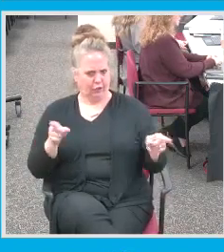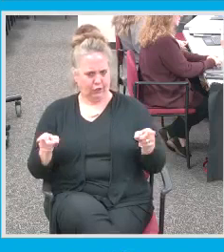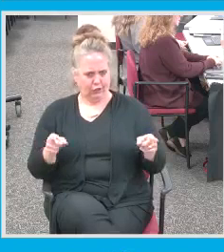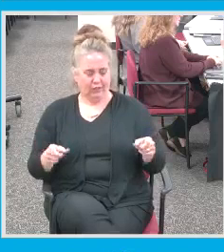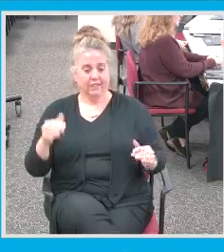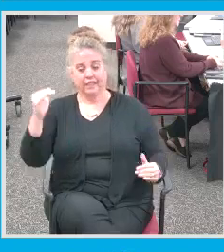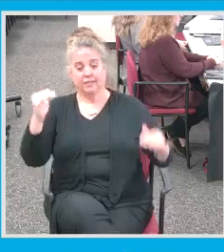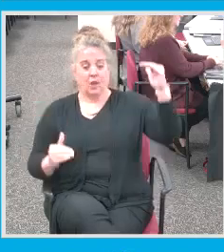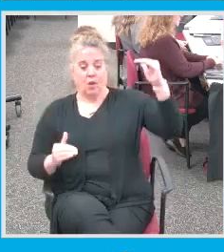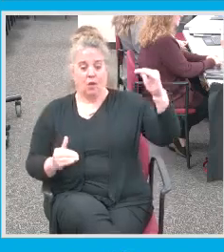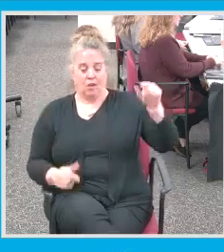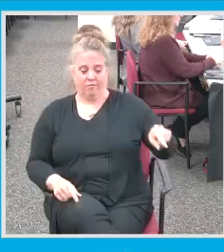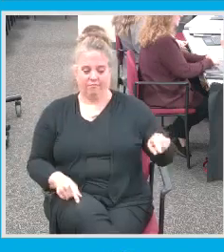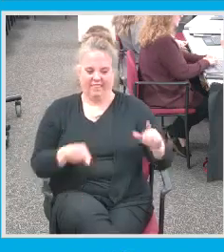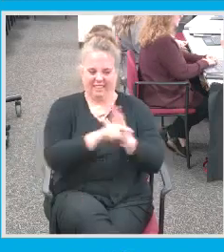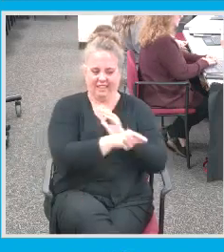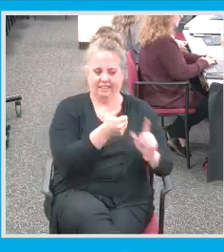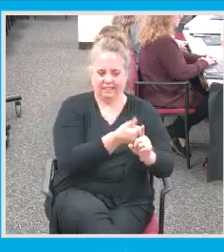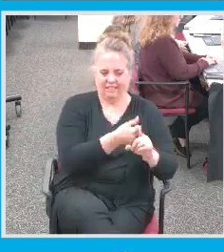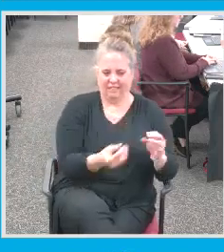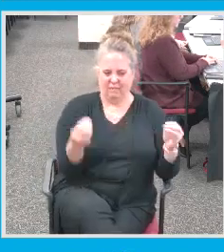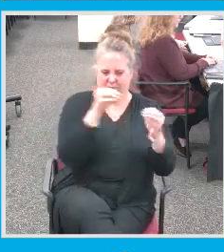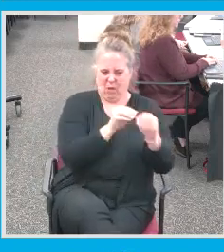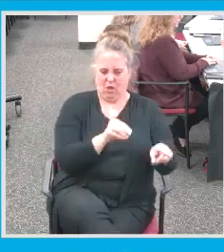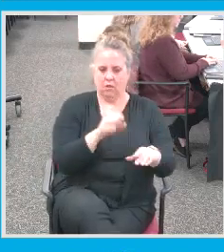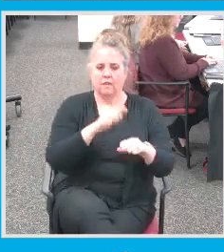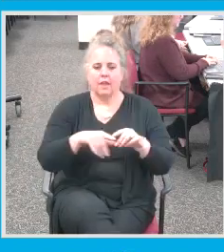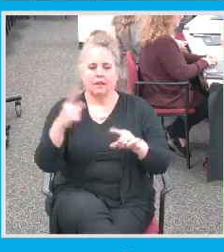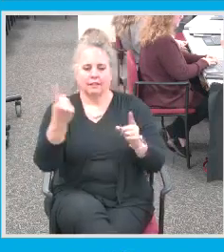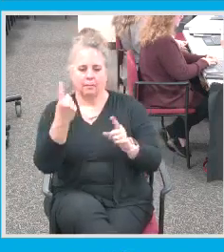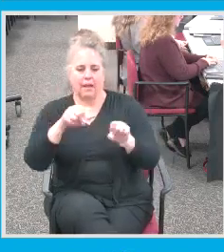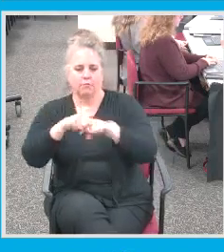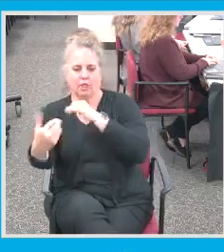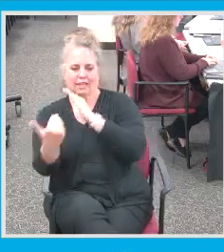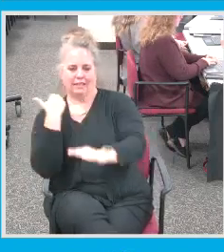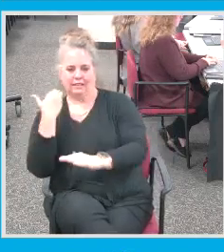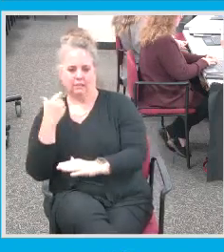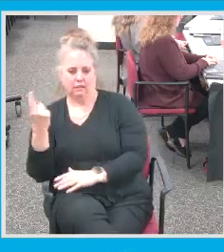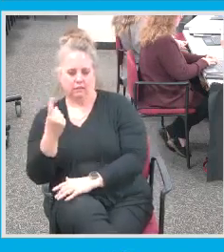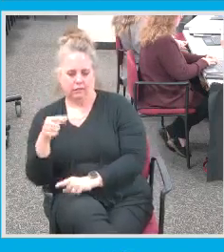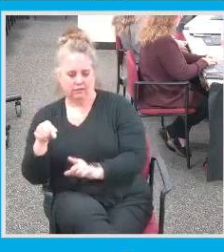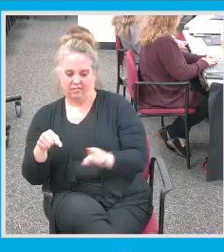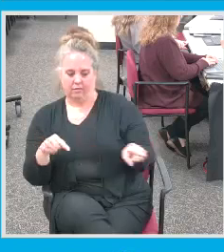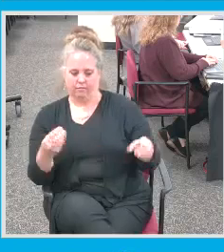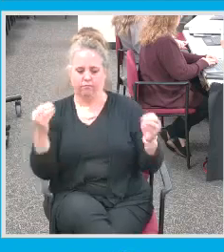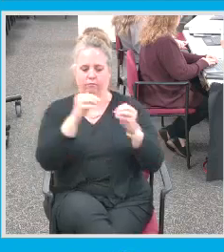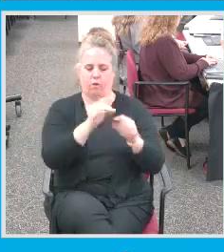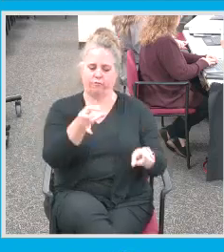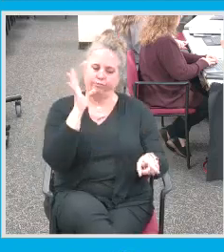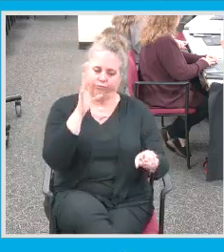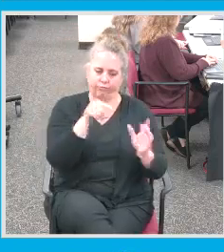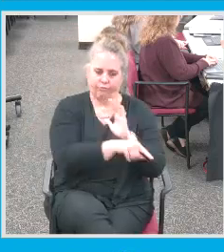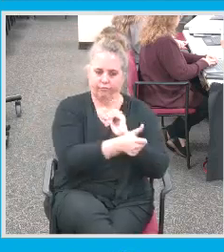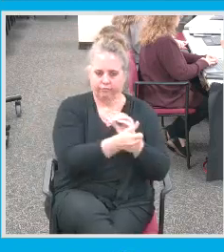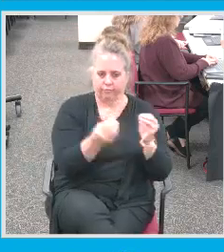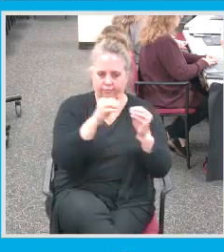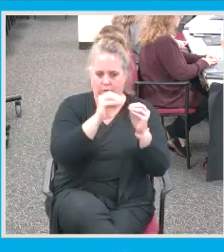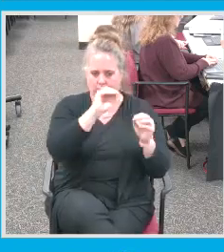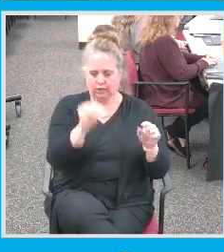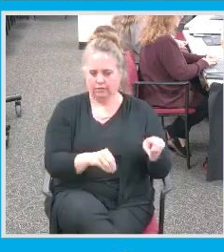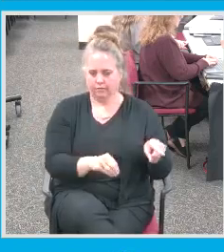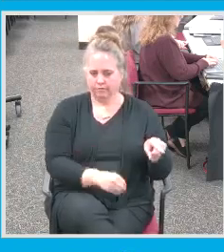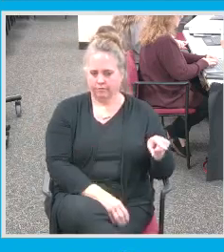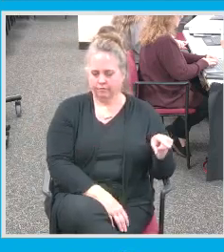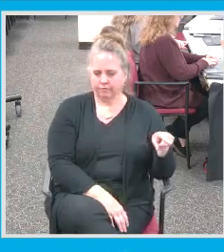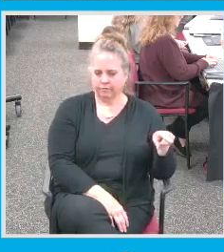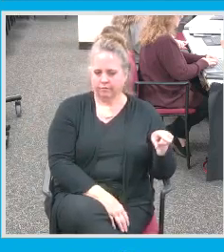someone having to use a firearm in their home for self-protection. And we would have to see the actual data, and we'd have to